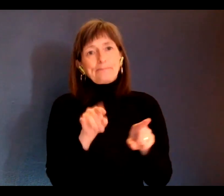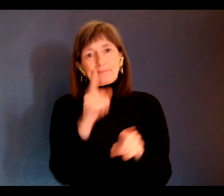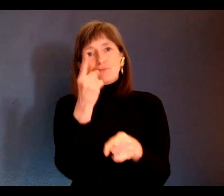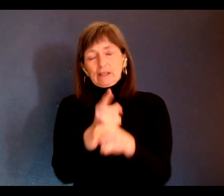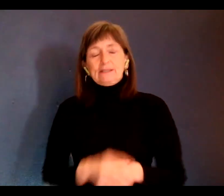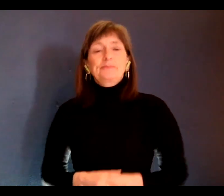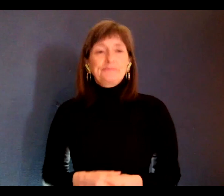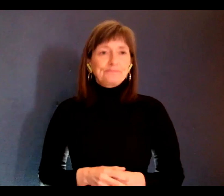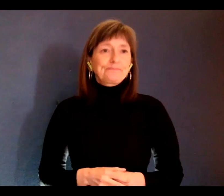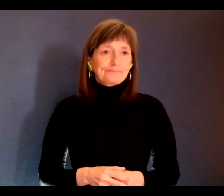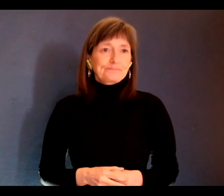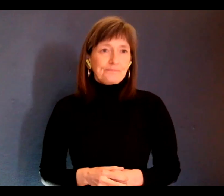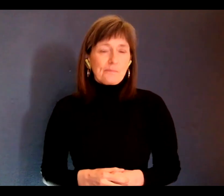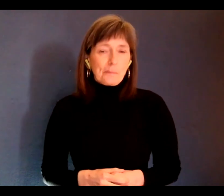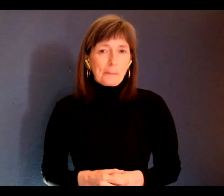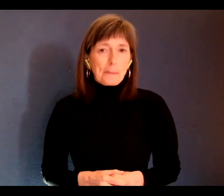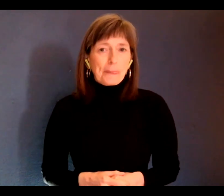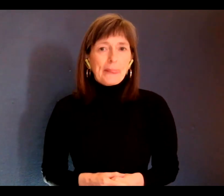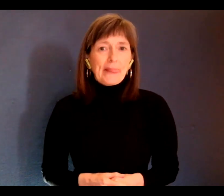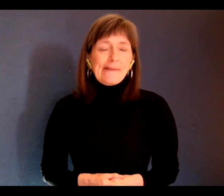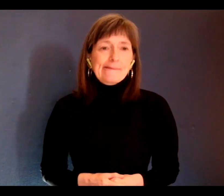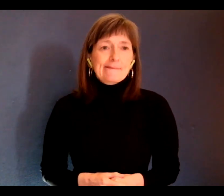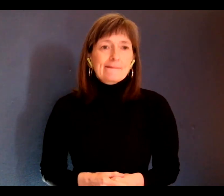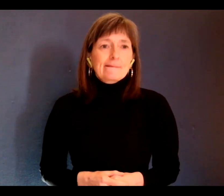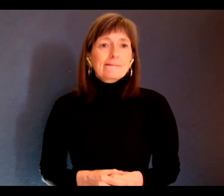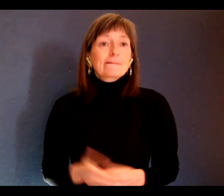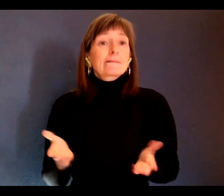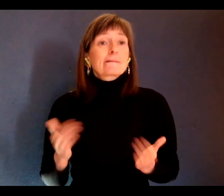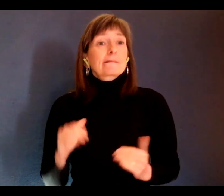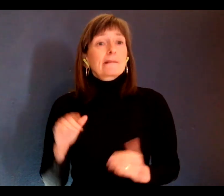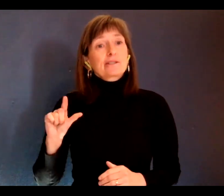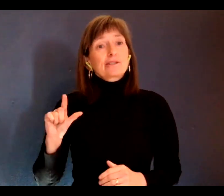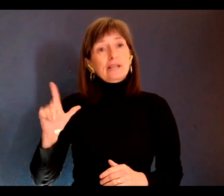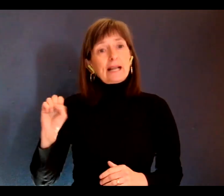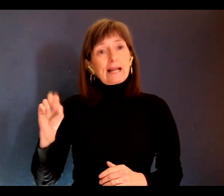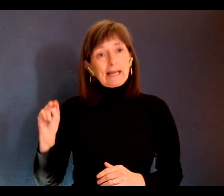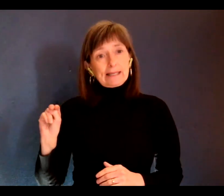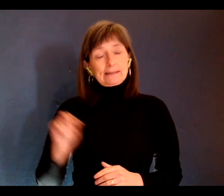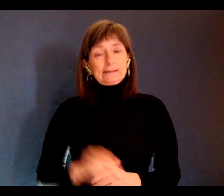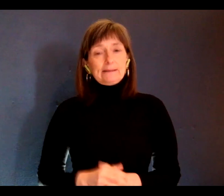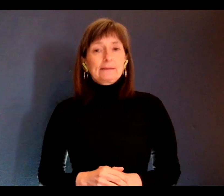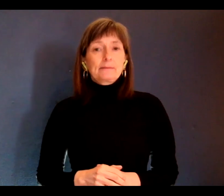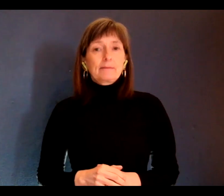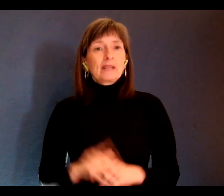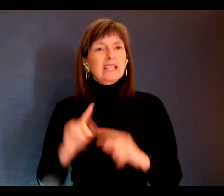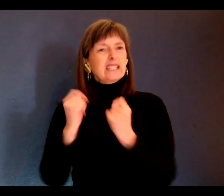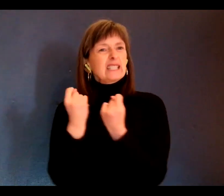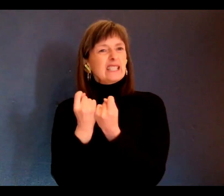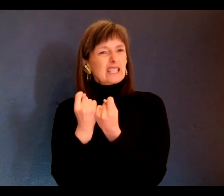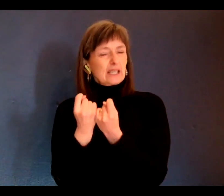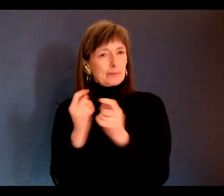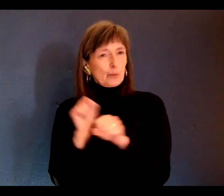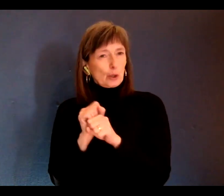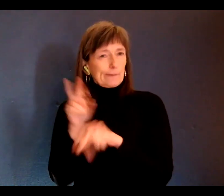perspective. Okay, good. There's another question from Glenn. With these teams coordinating, what is